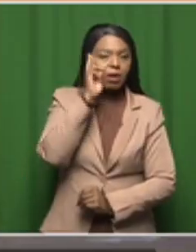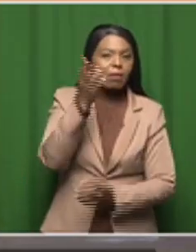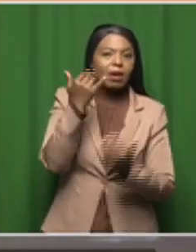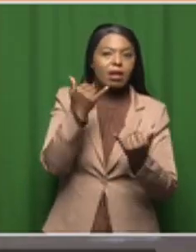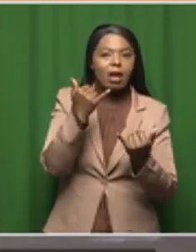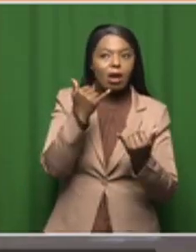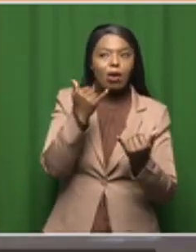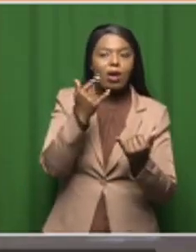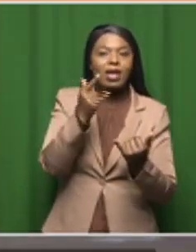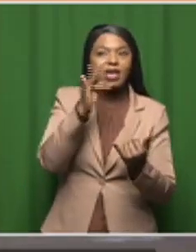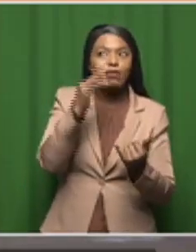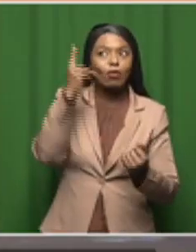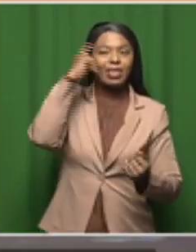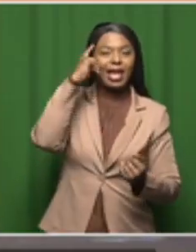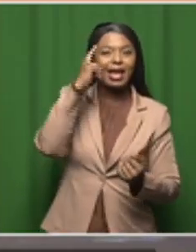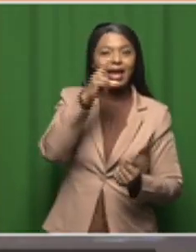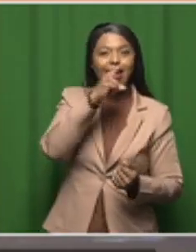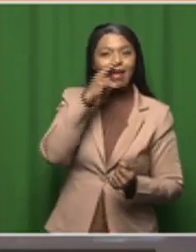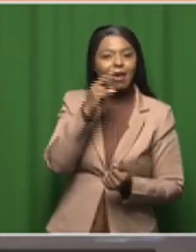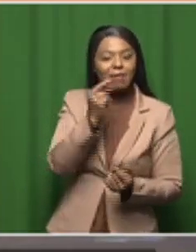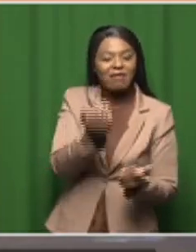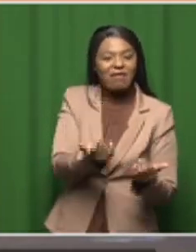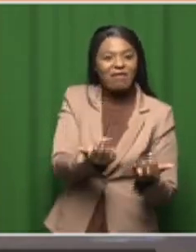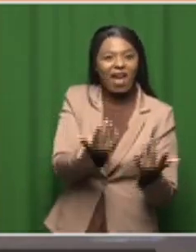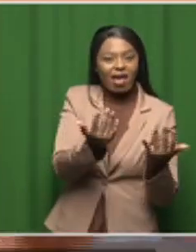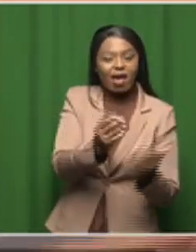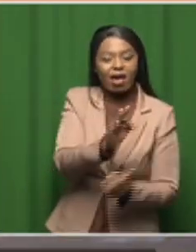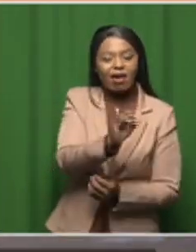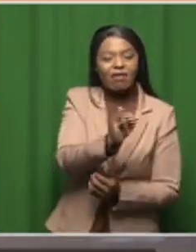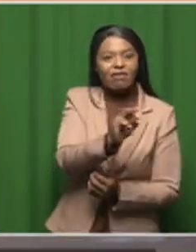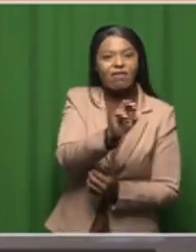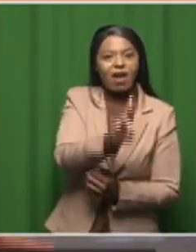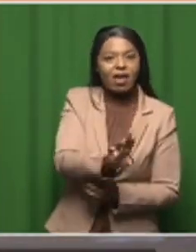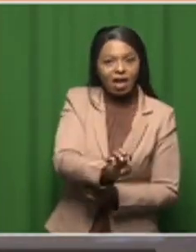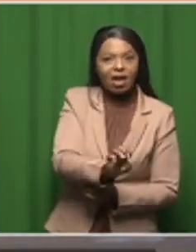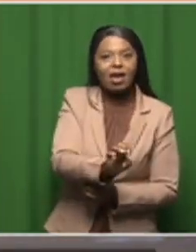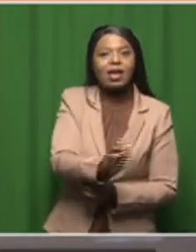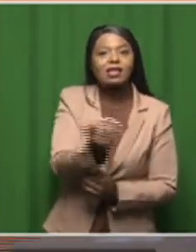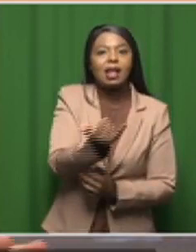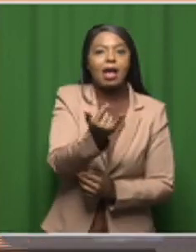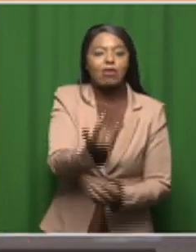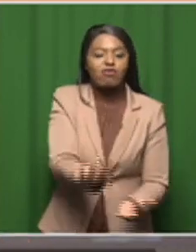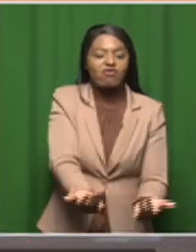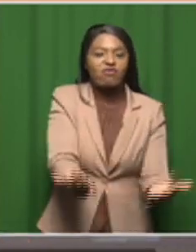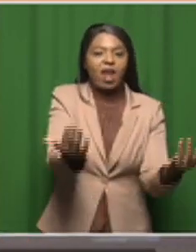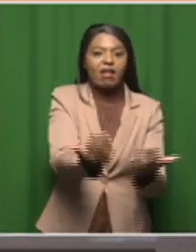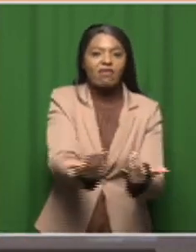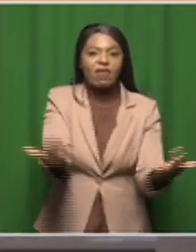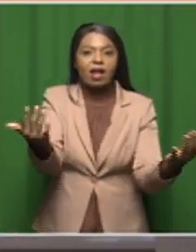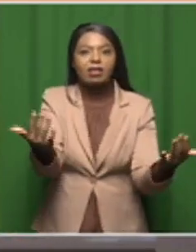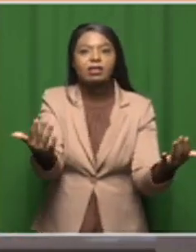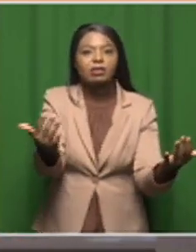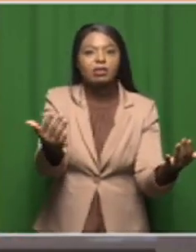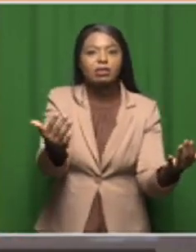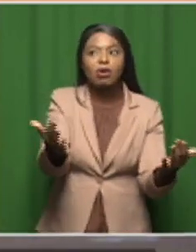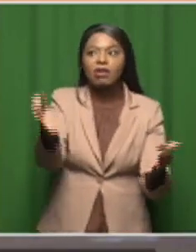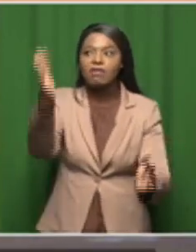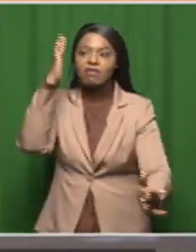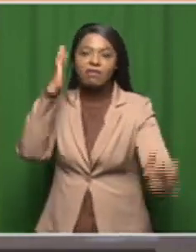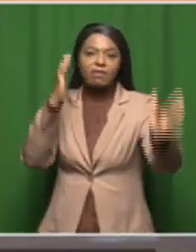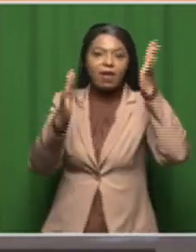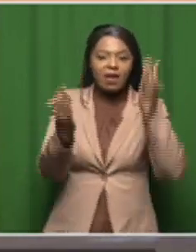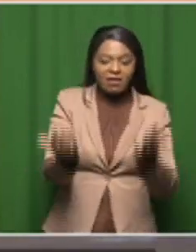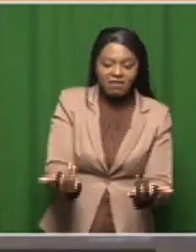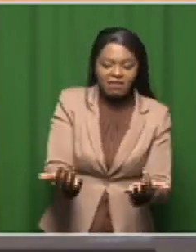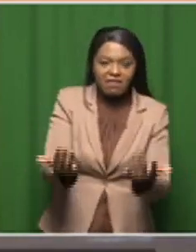about fire is, in South Africa, fires burn the veld, on the high veld, and burn to regenerate, make